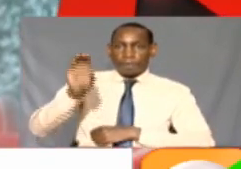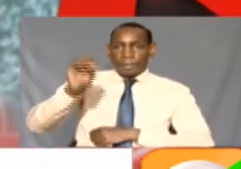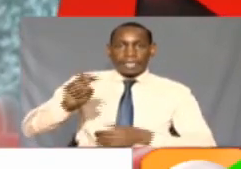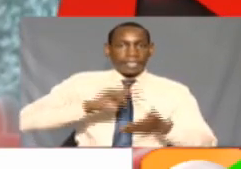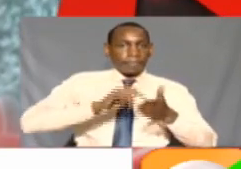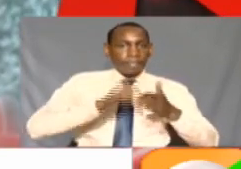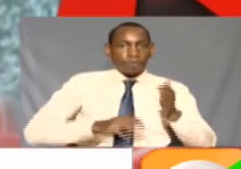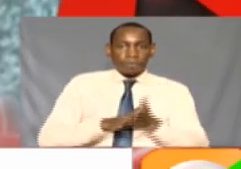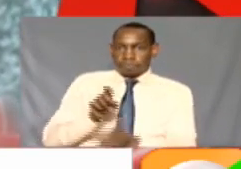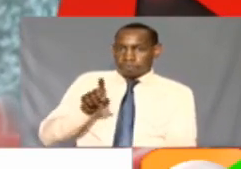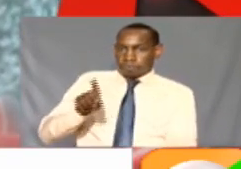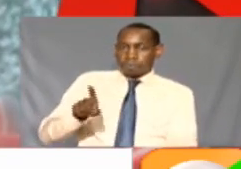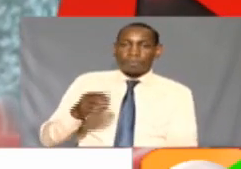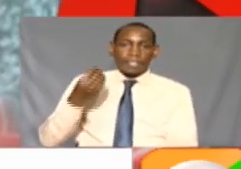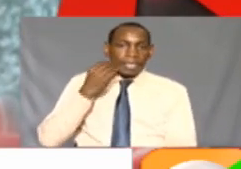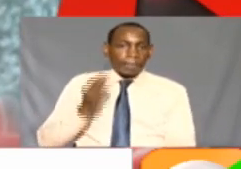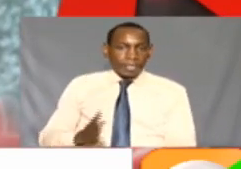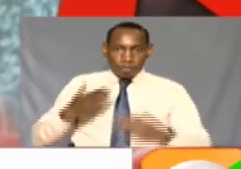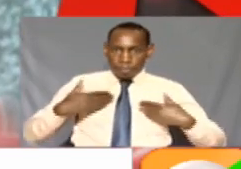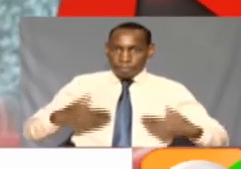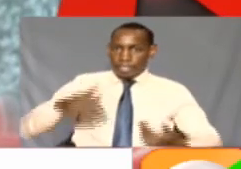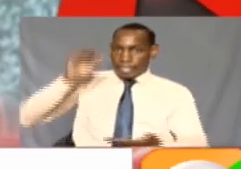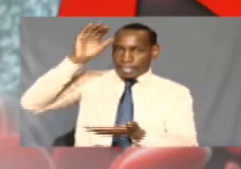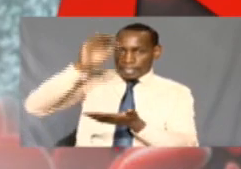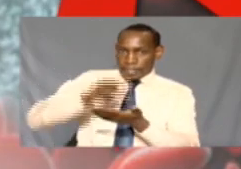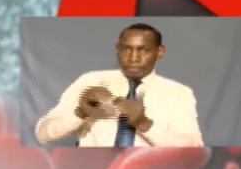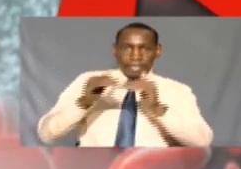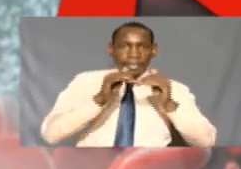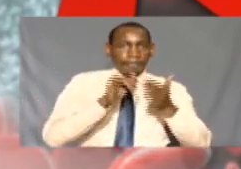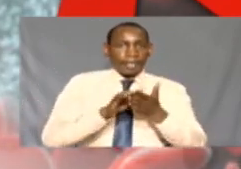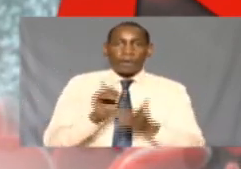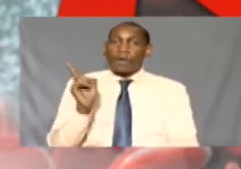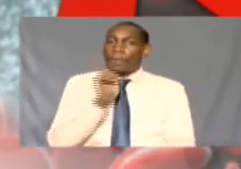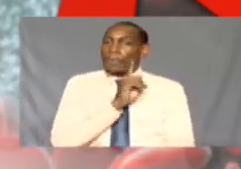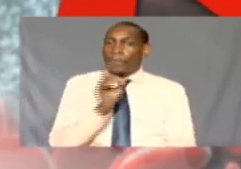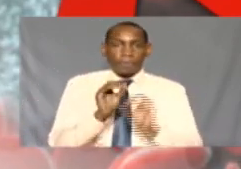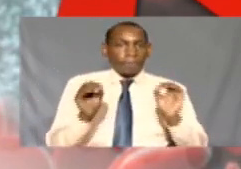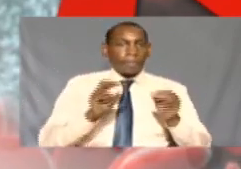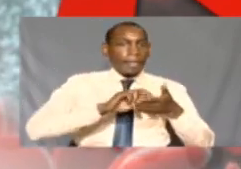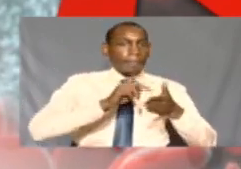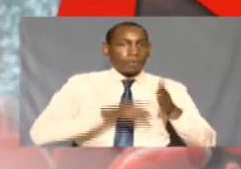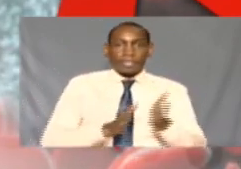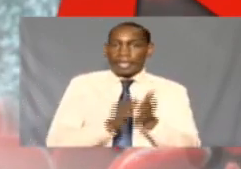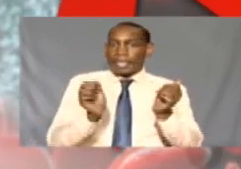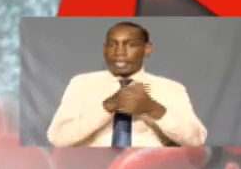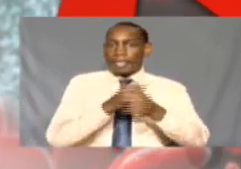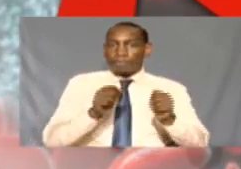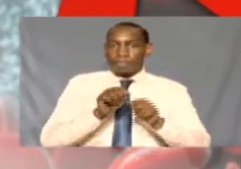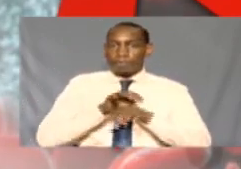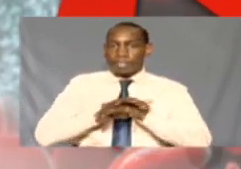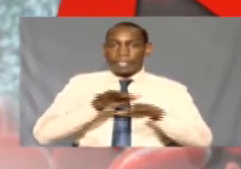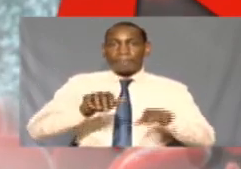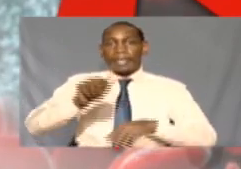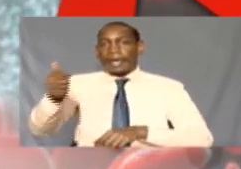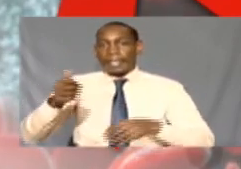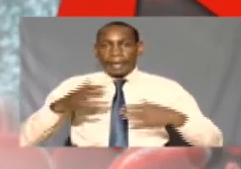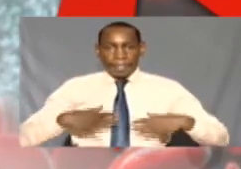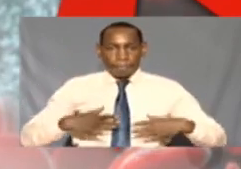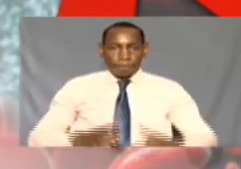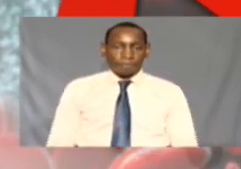means that the virus in a patient's body has been reduced to levels that are not harmful and therefore unlikely to be passed on to other